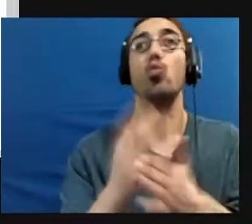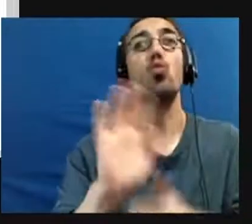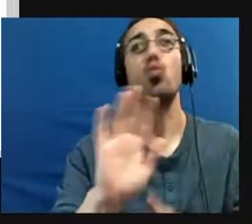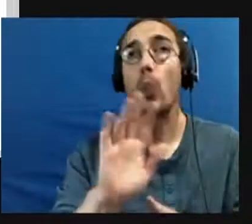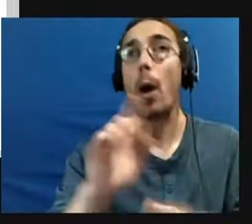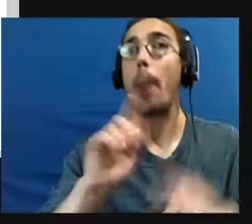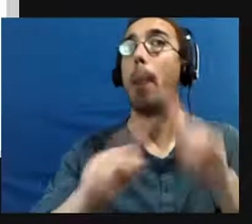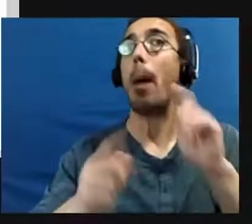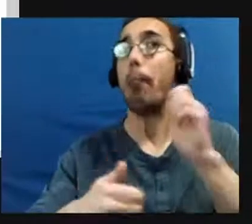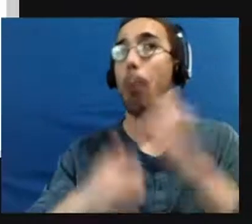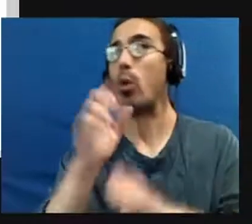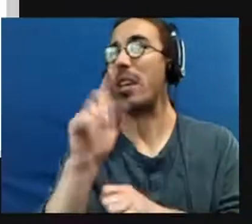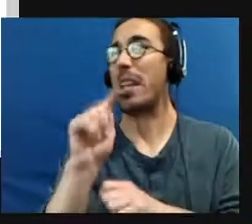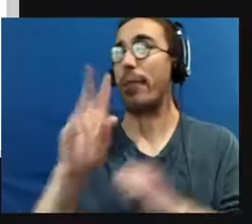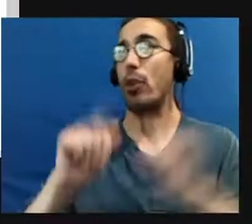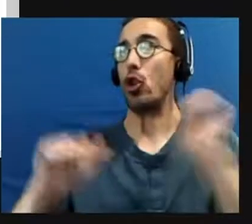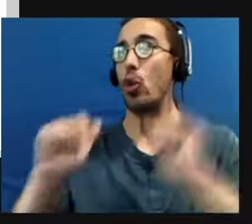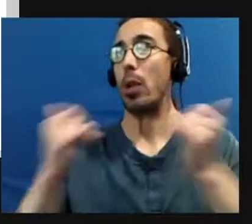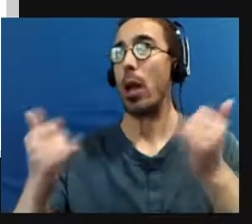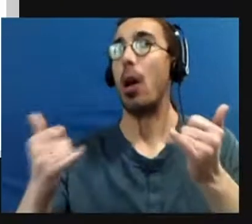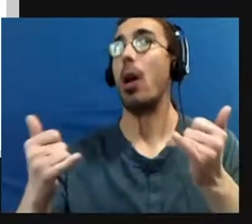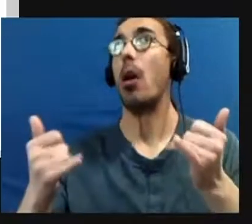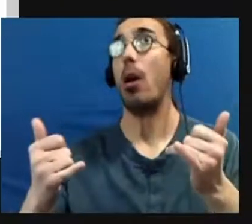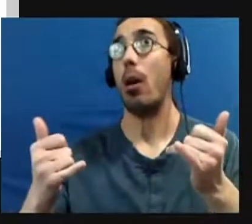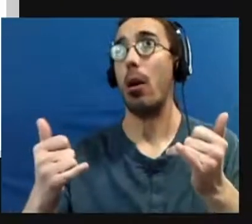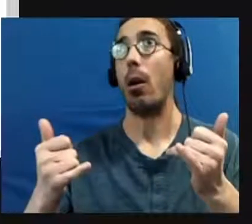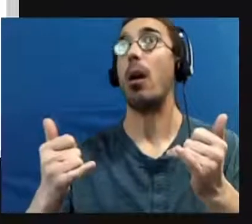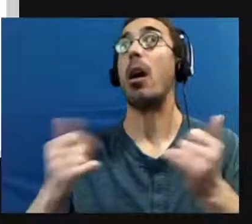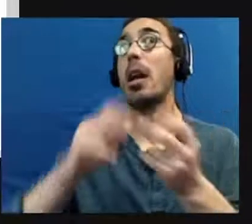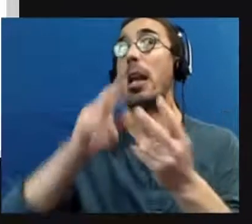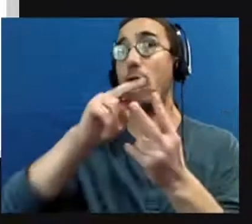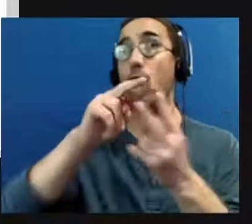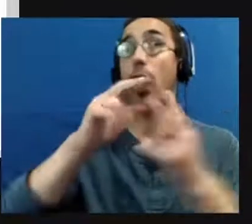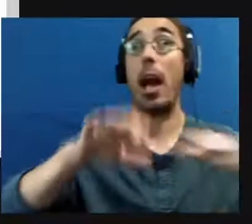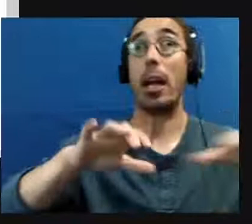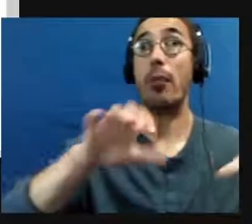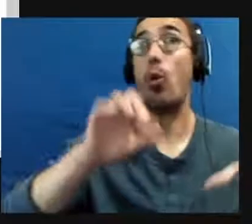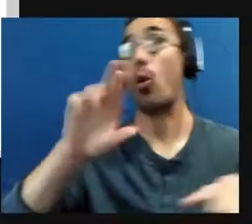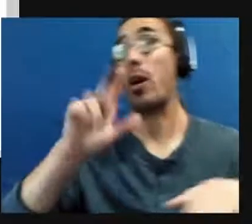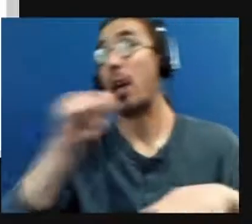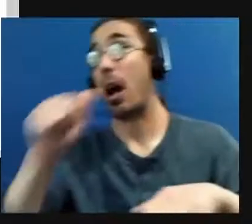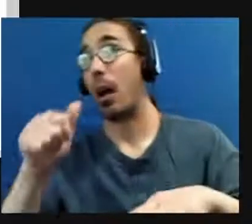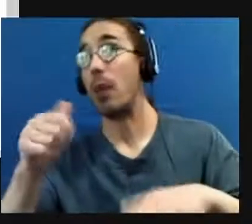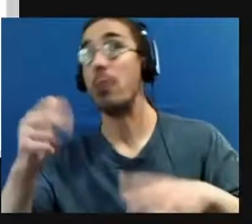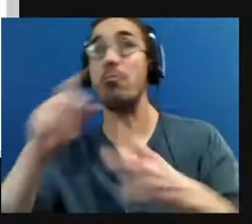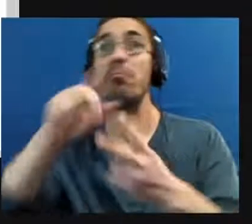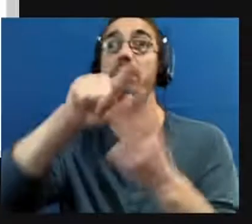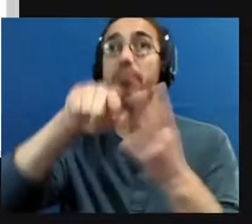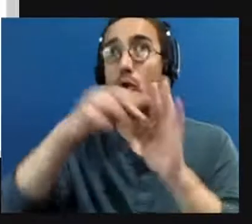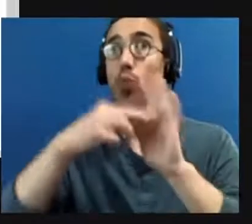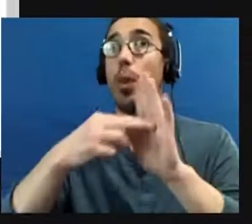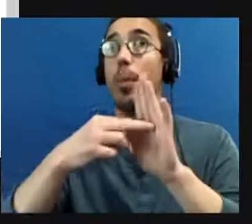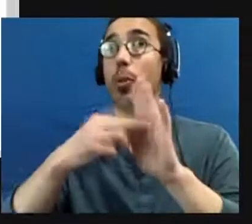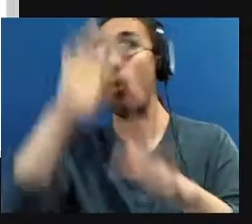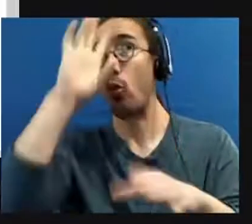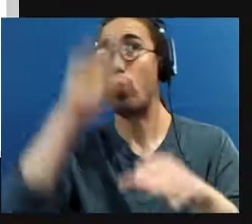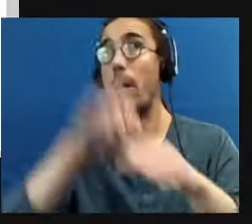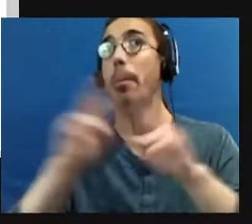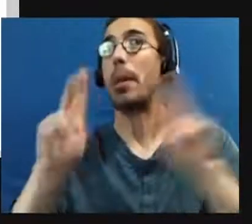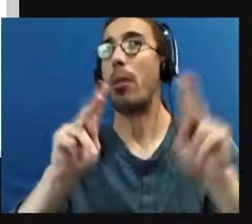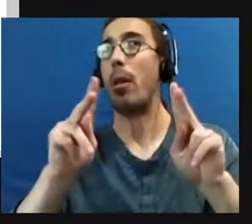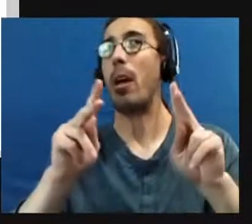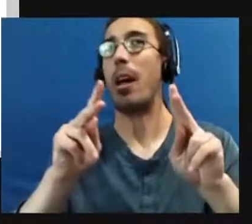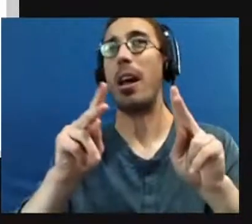now that are either actively or inactively representing autistic people are kind of incomplete in